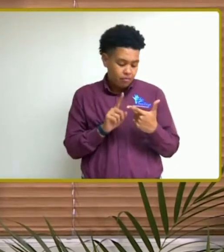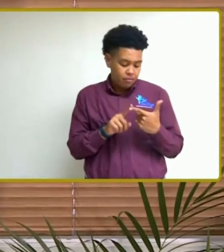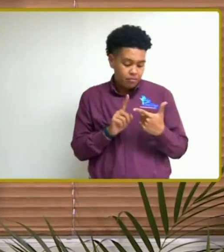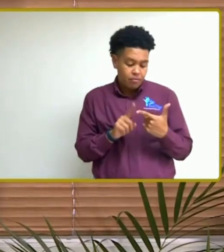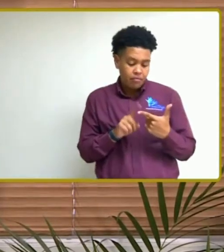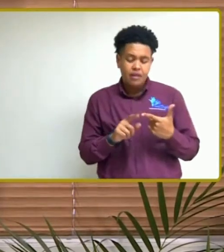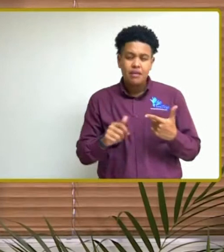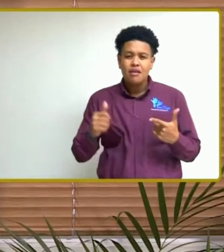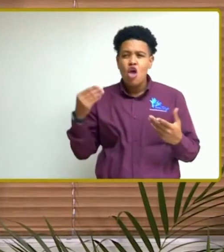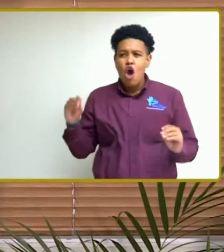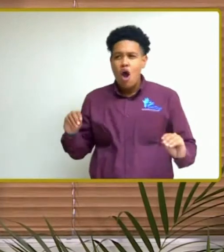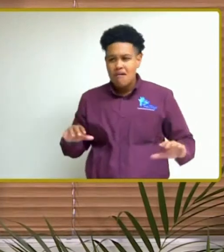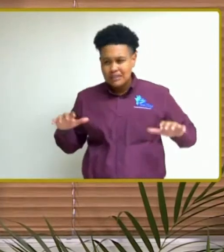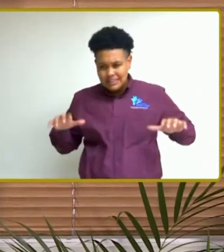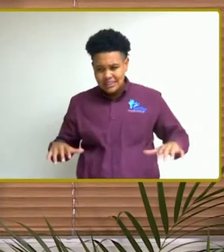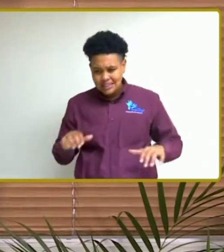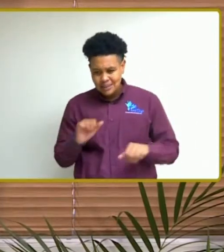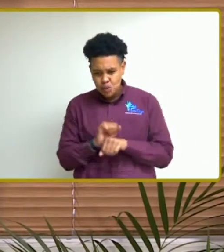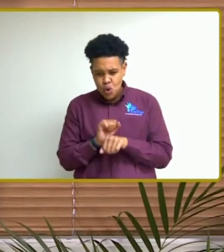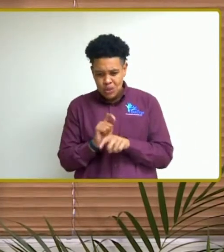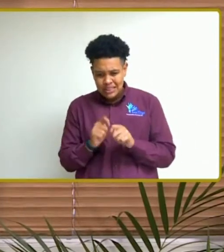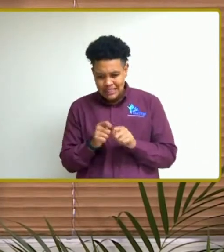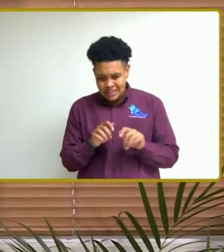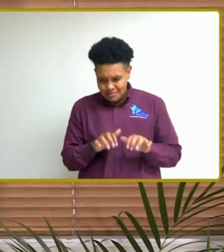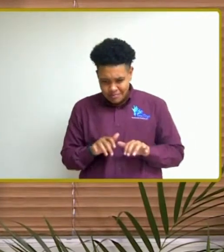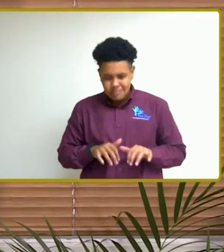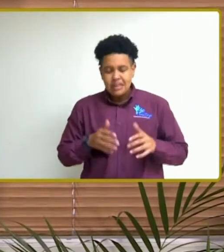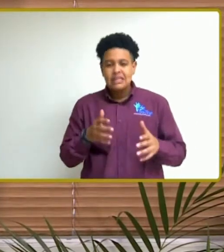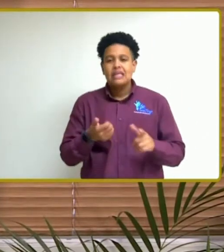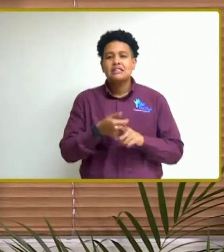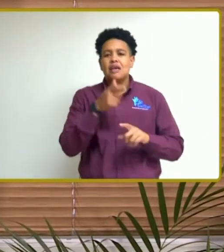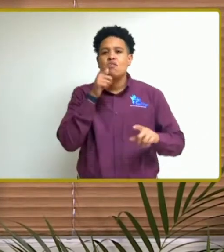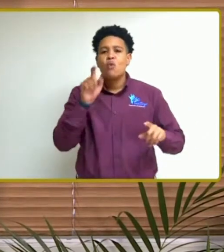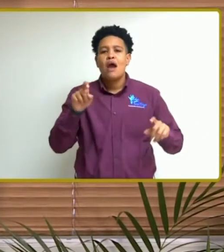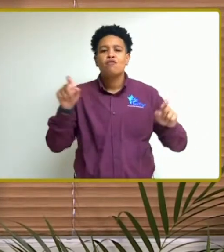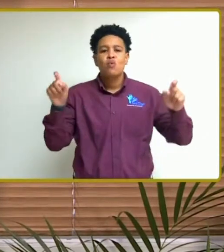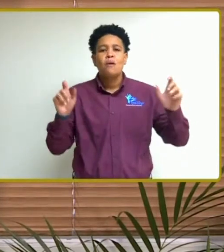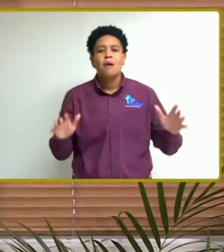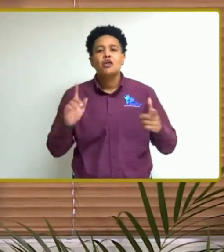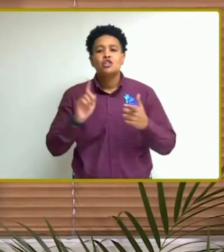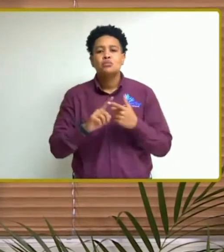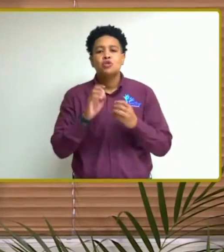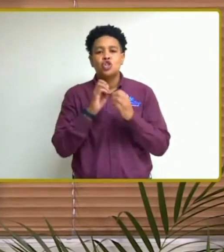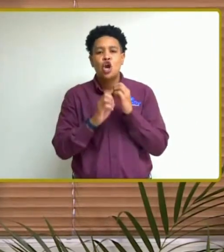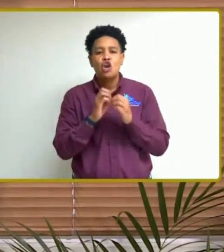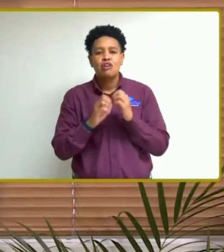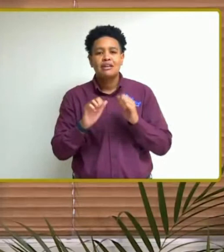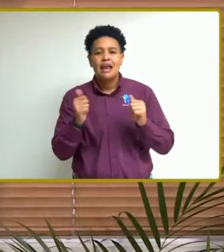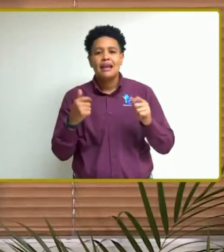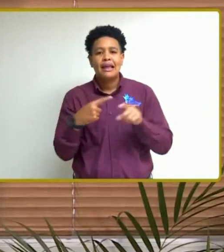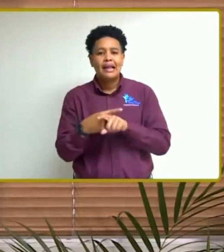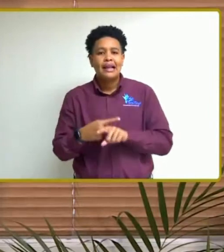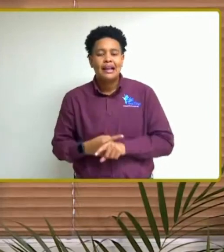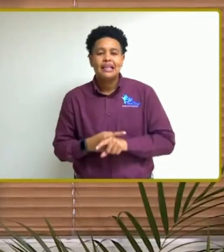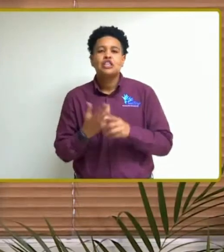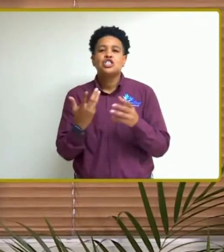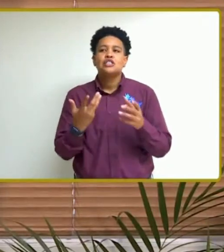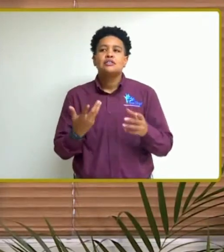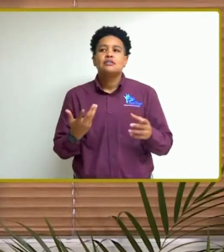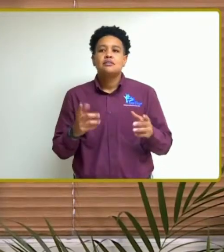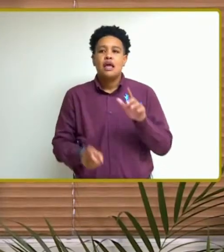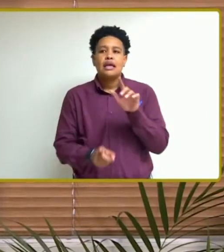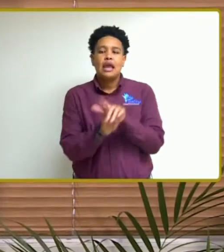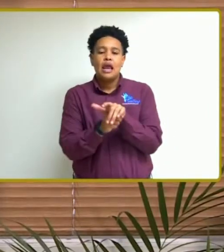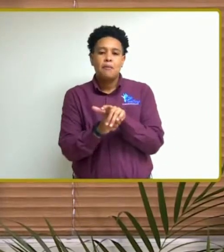back office team that had to manage and correct any glitches that came